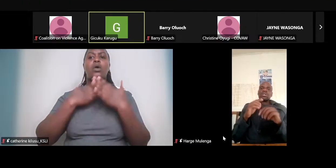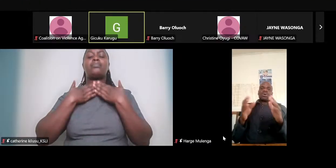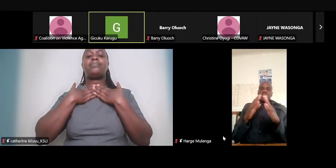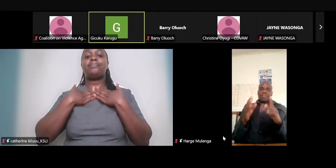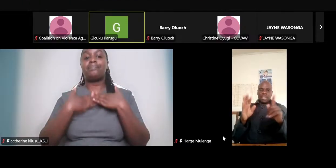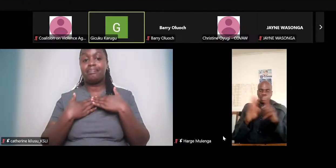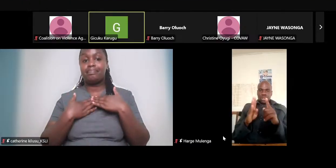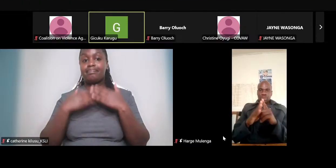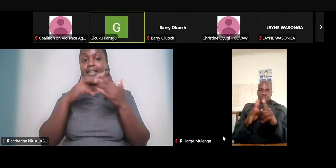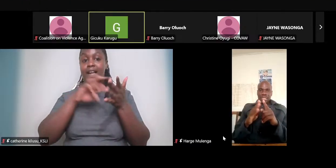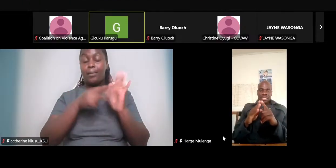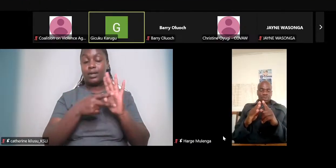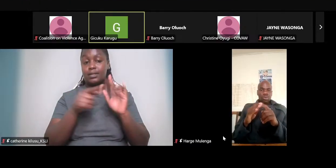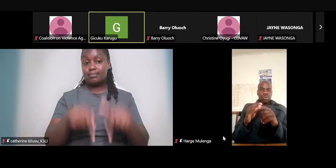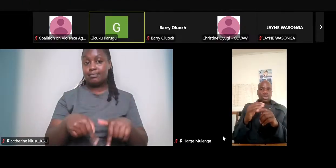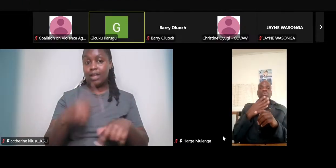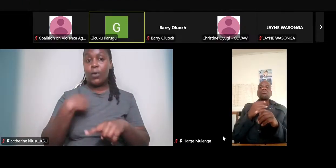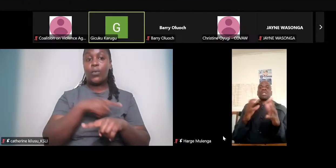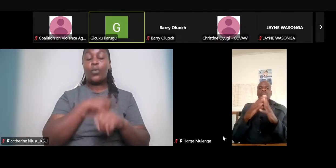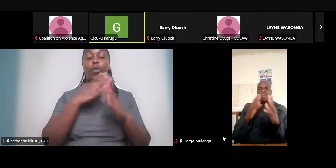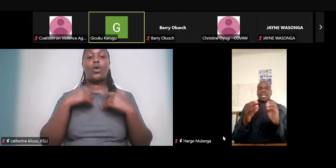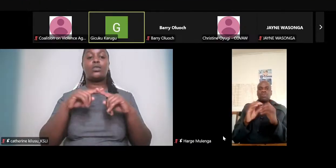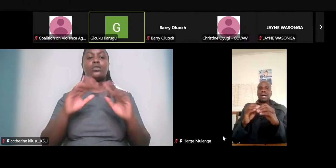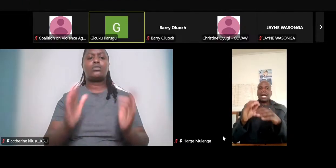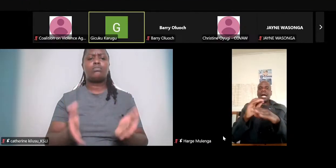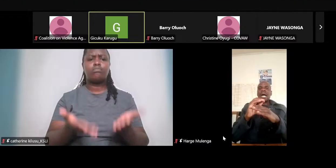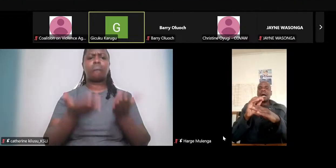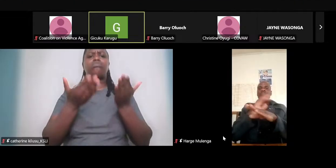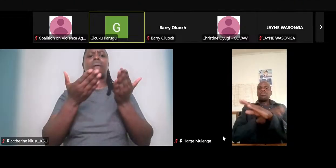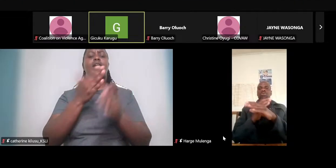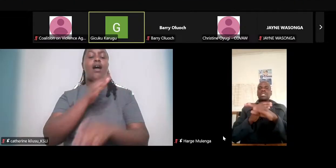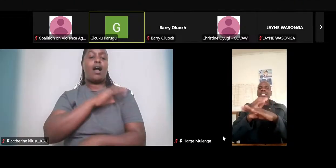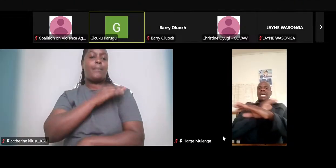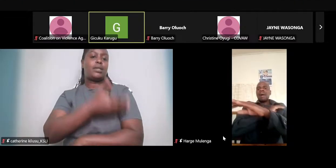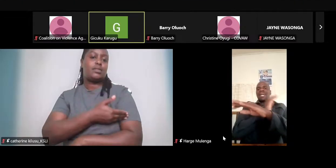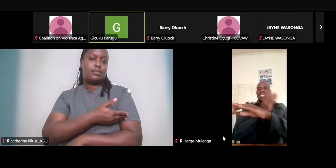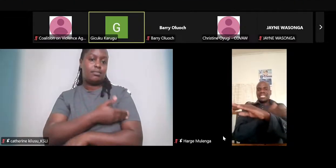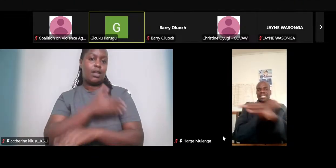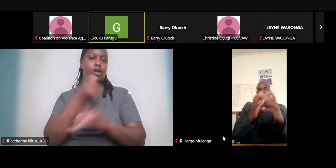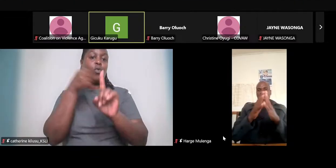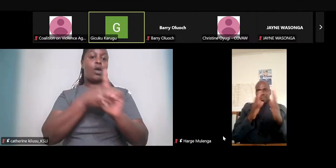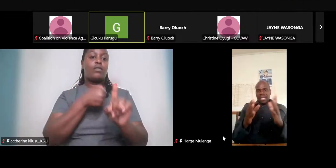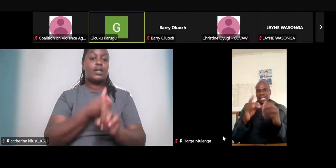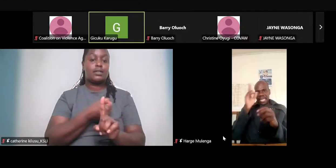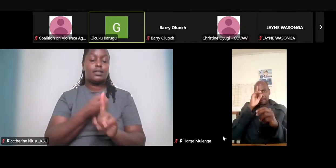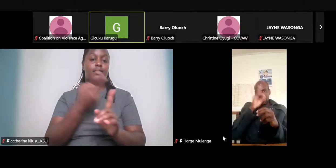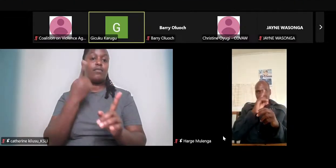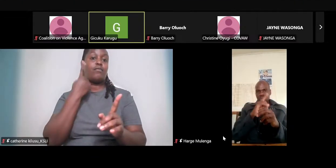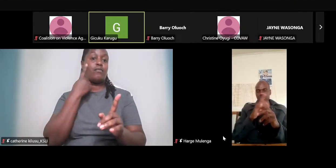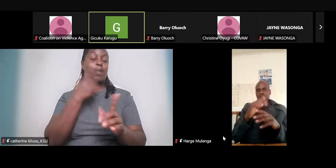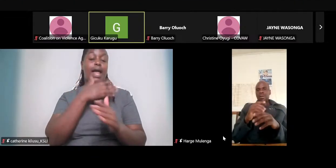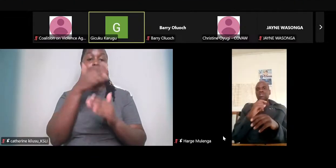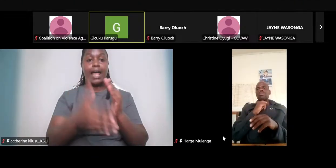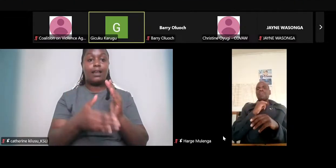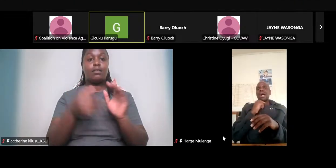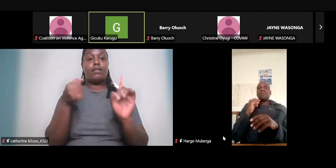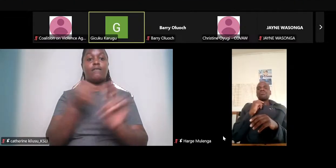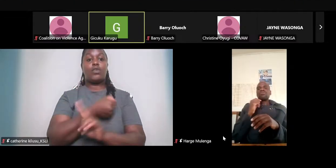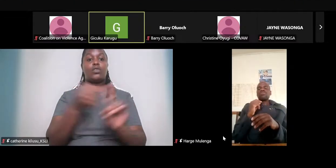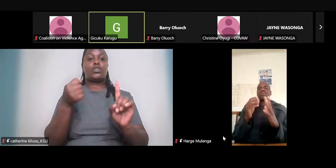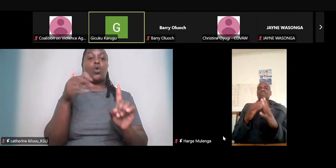project is to build their capacities on advocating for an end to violence of women and girls within